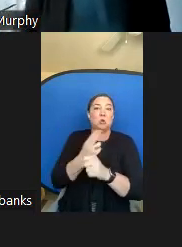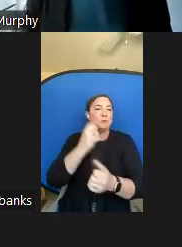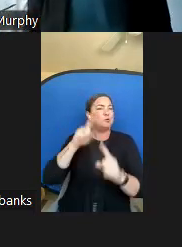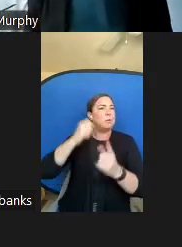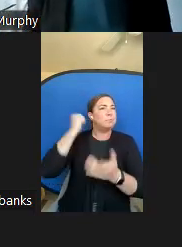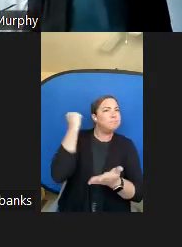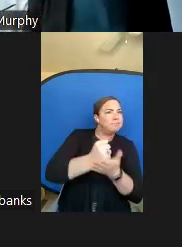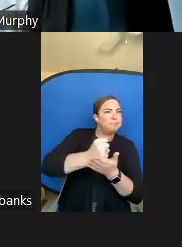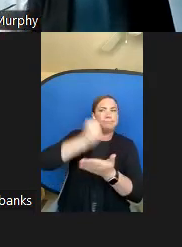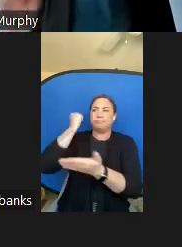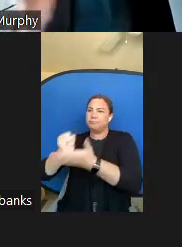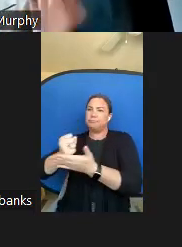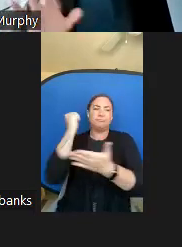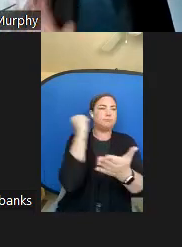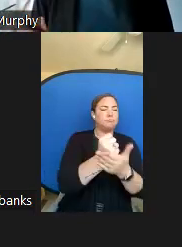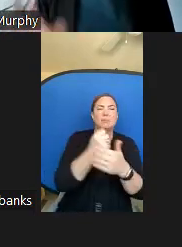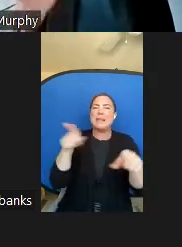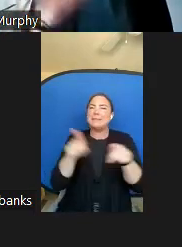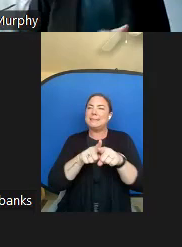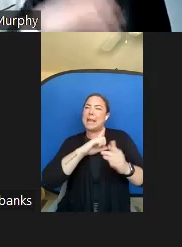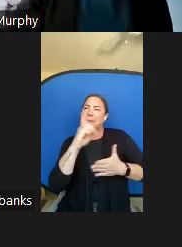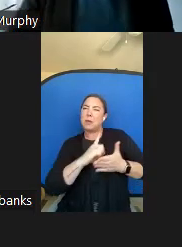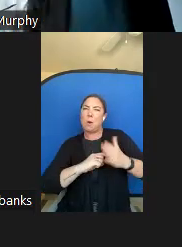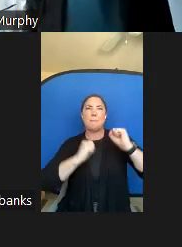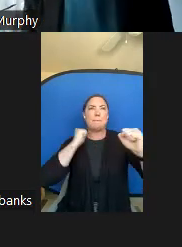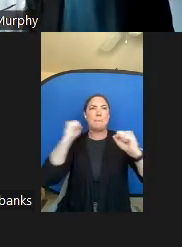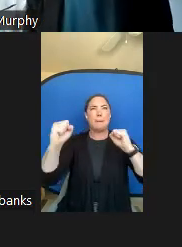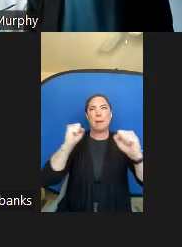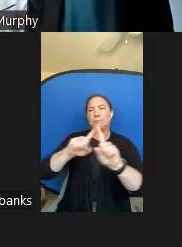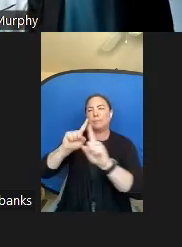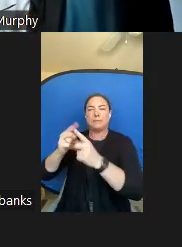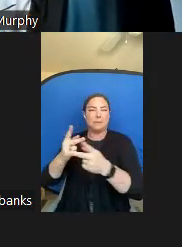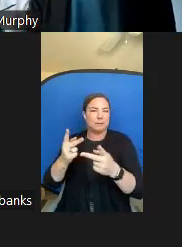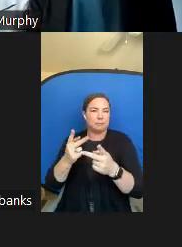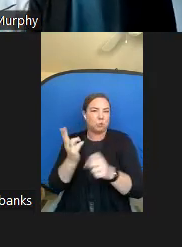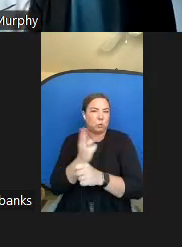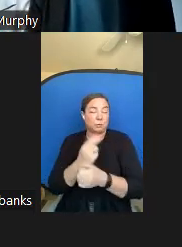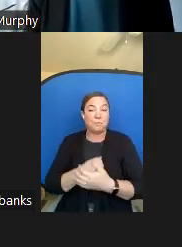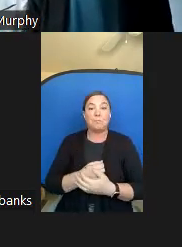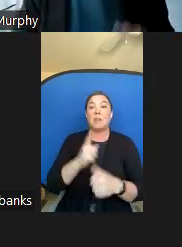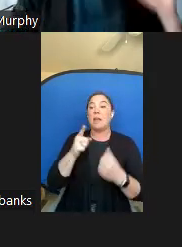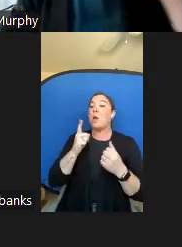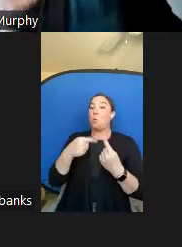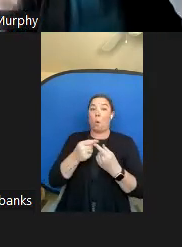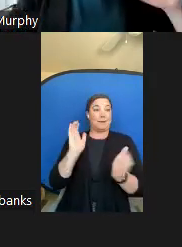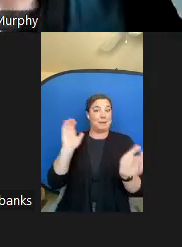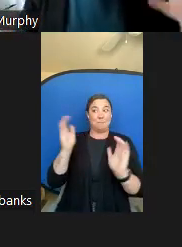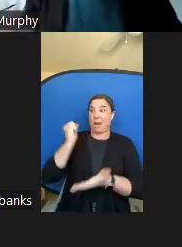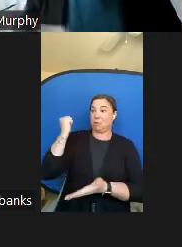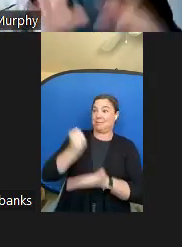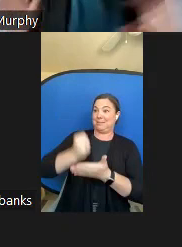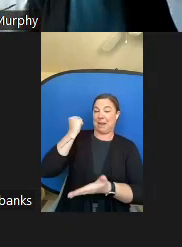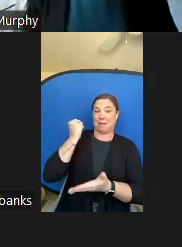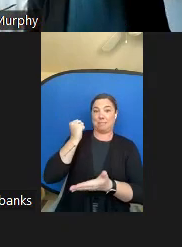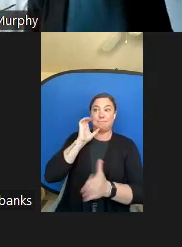that decoration. In comparing the stamps and impressions of those stamps, we can see that there are